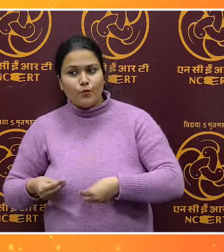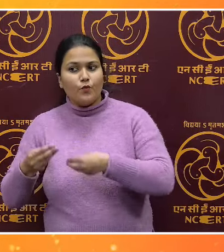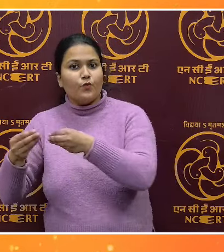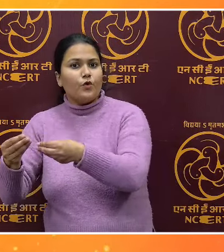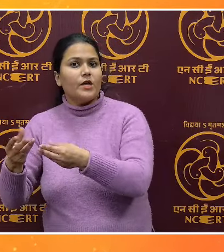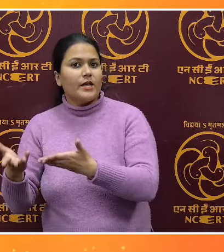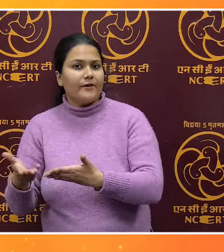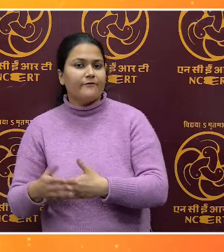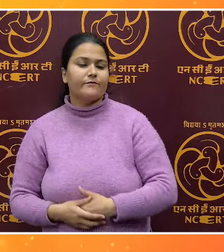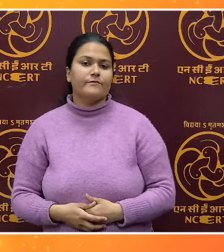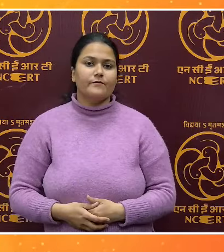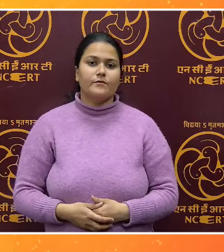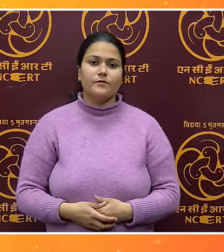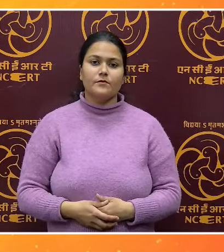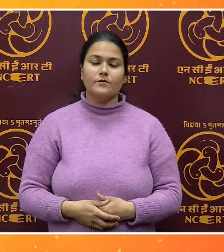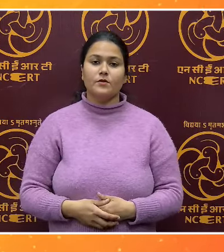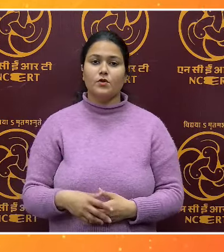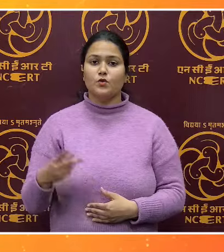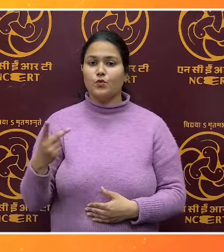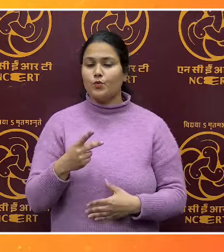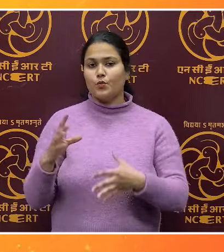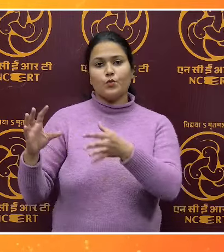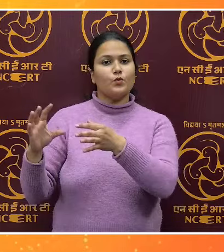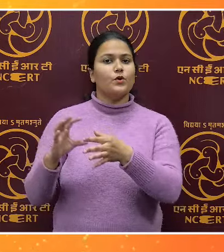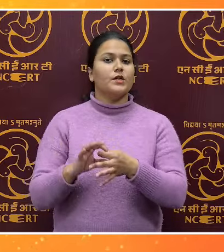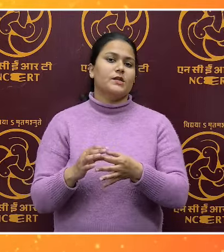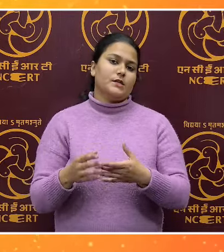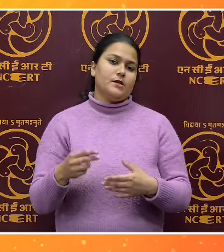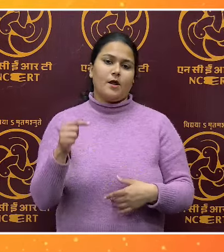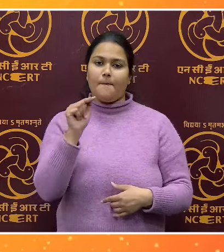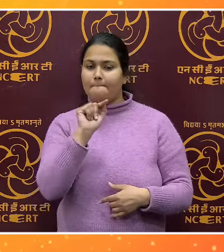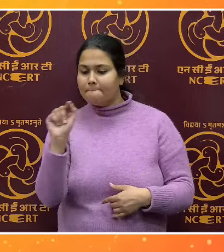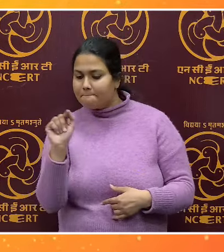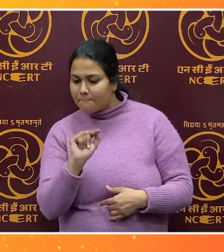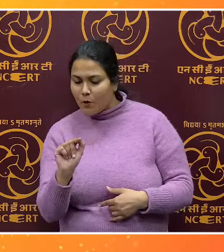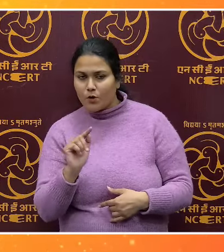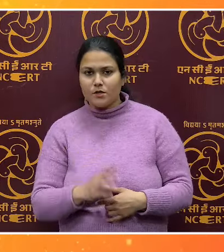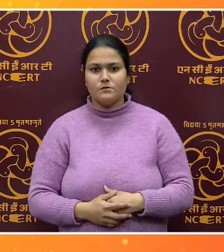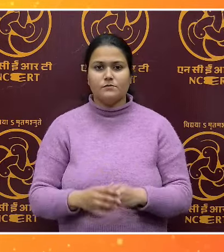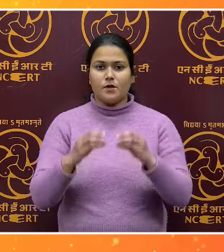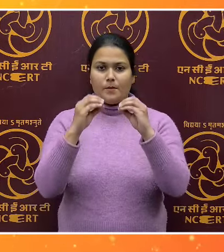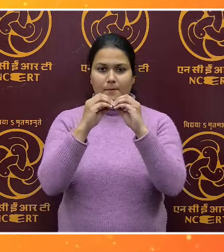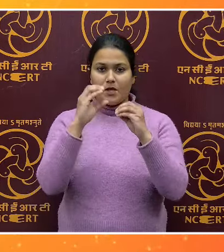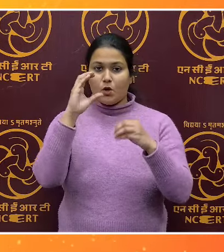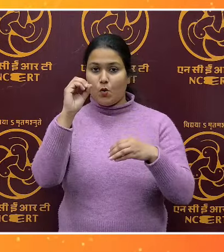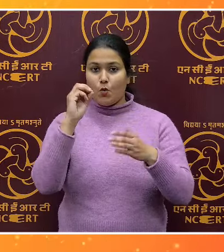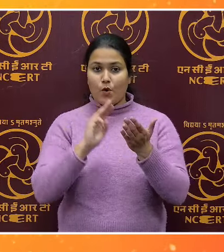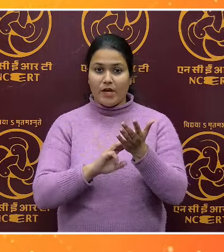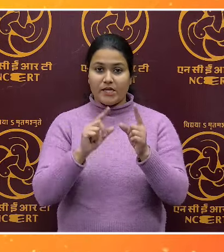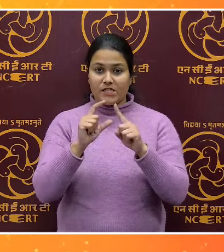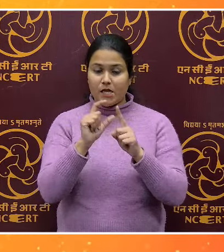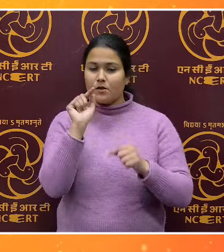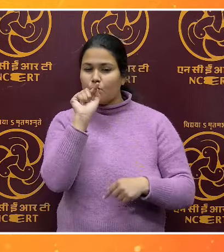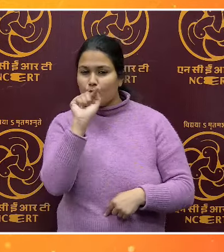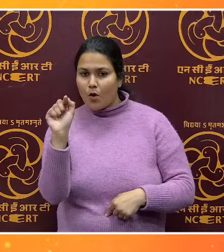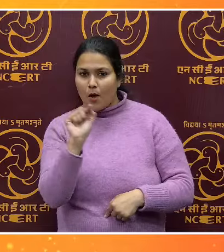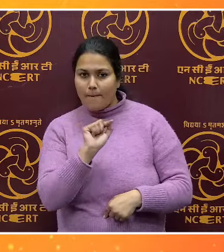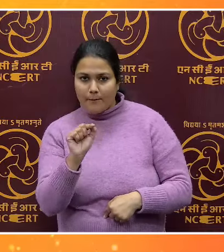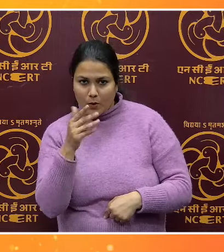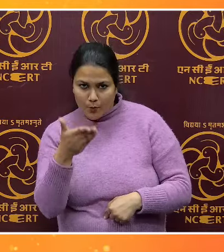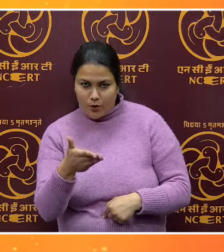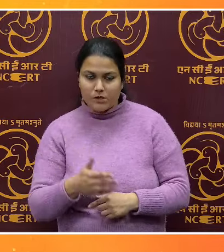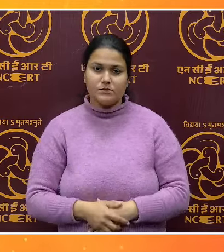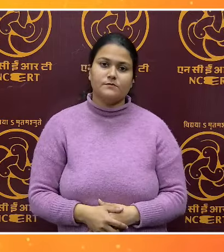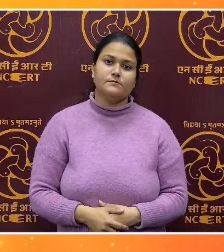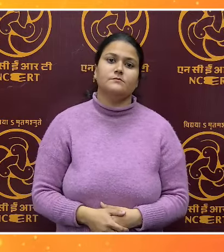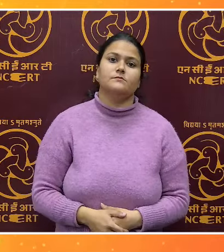and joining by the coordinate bond. So, in this complex, nickel is central metal